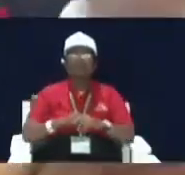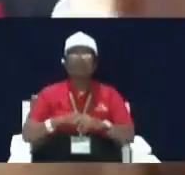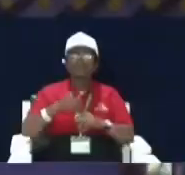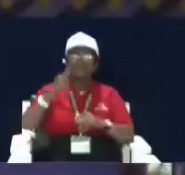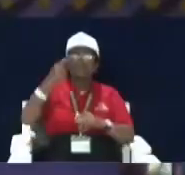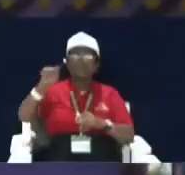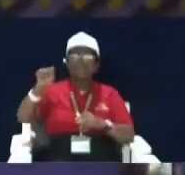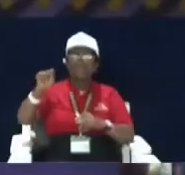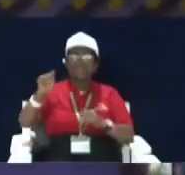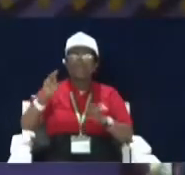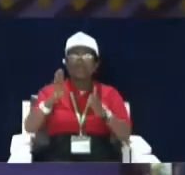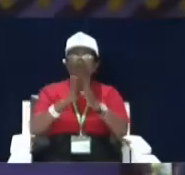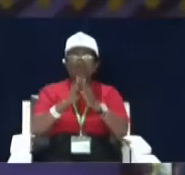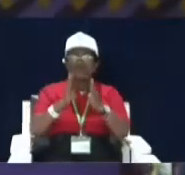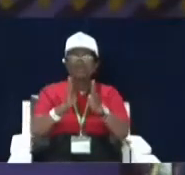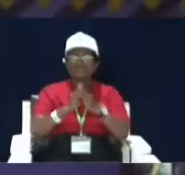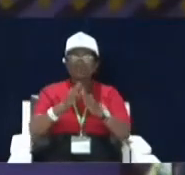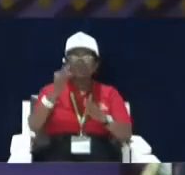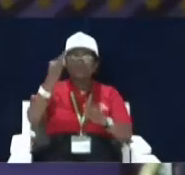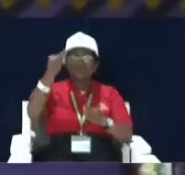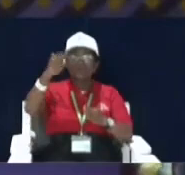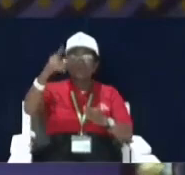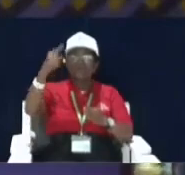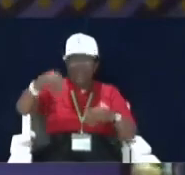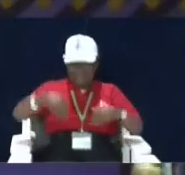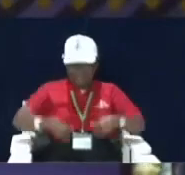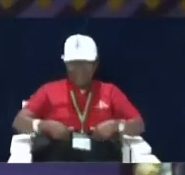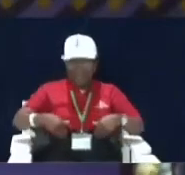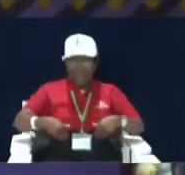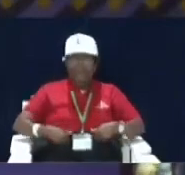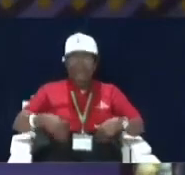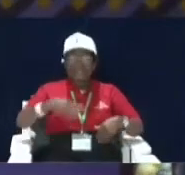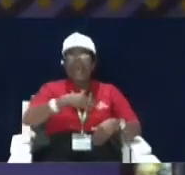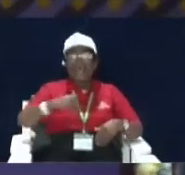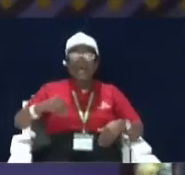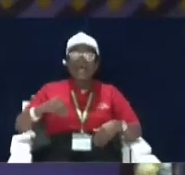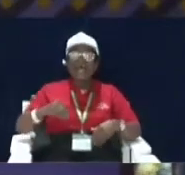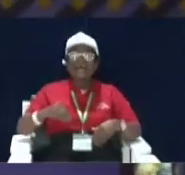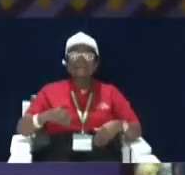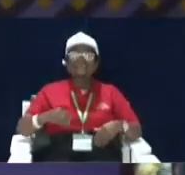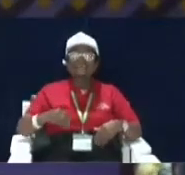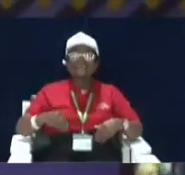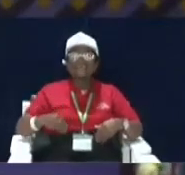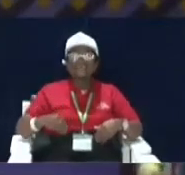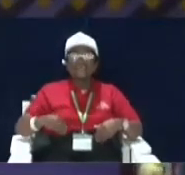convention of the youth and young adults is next month,